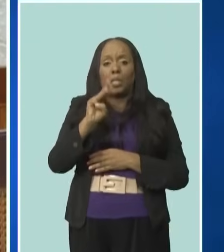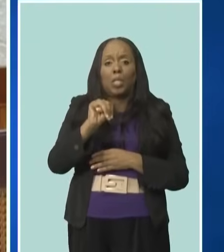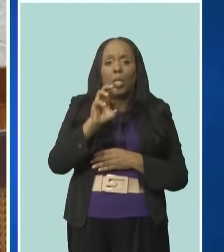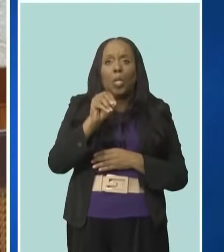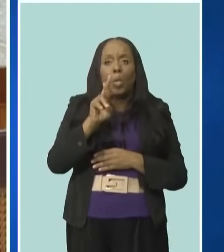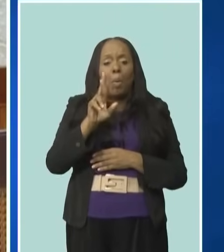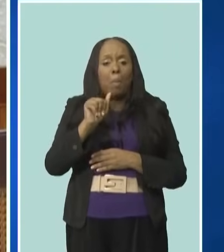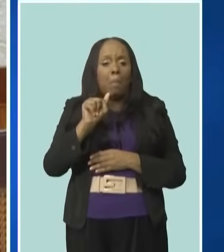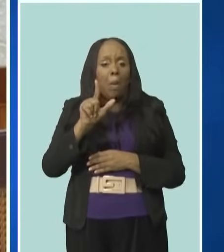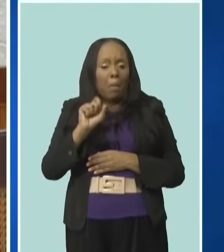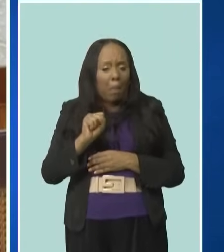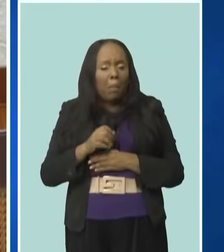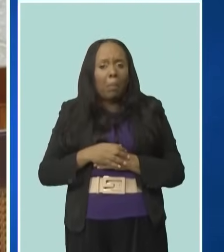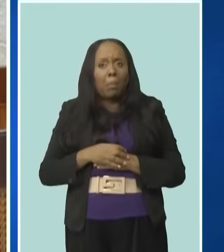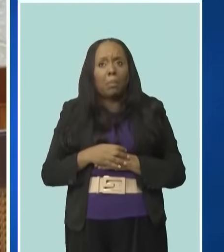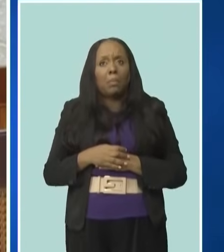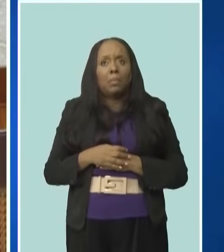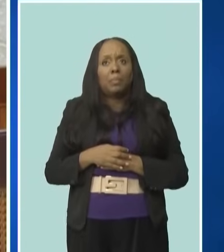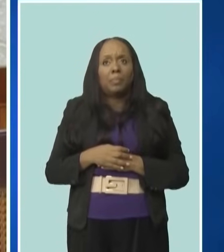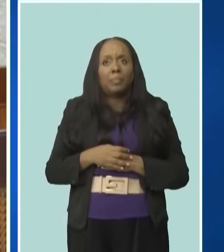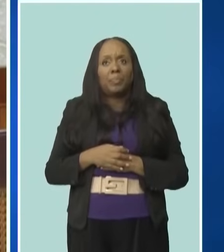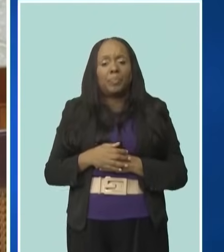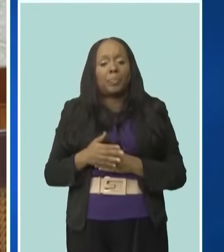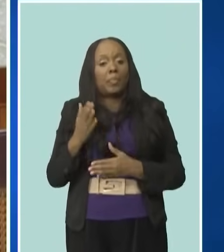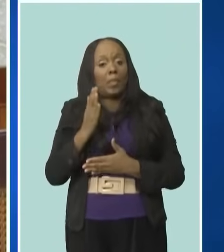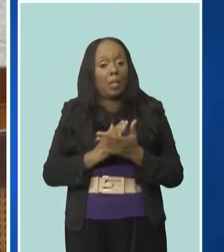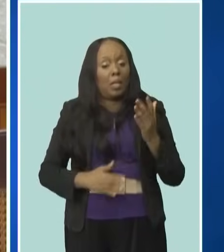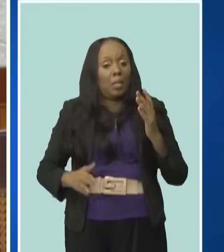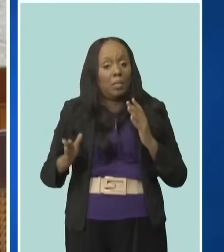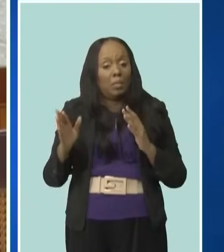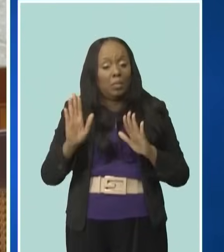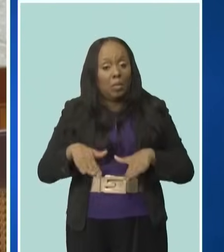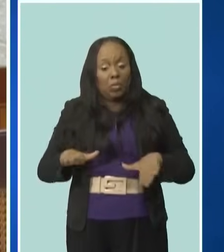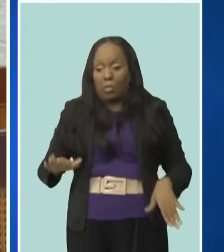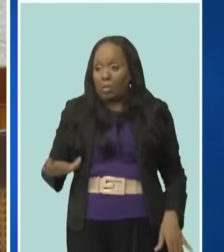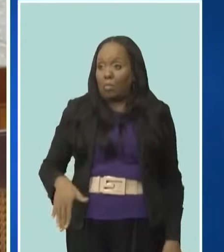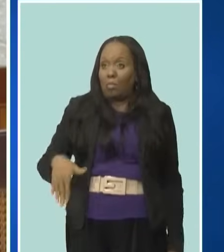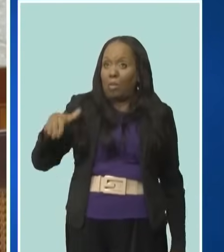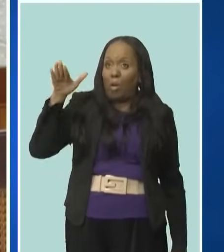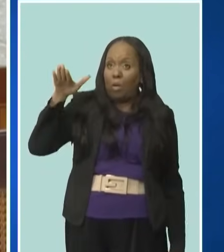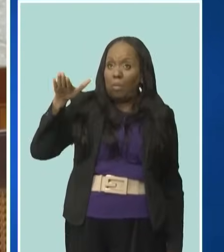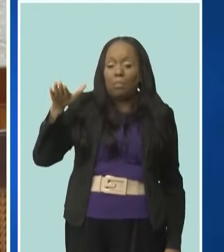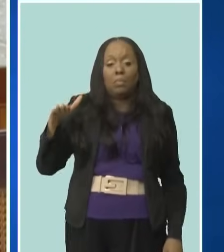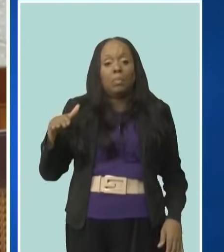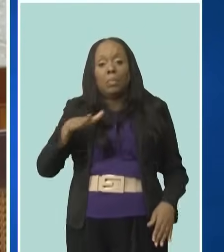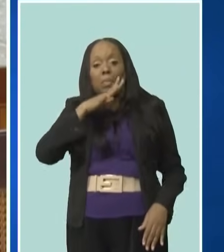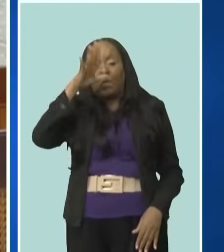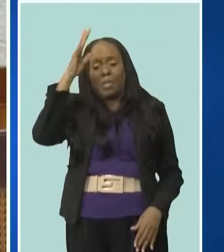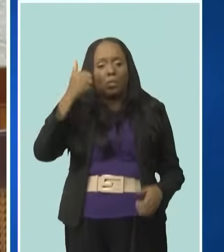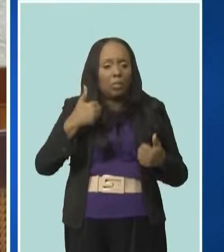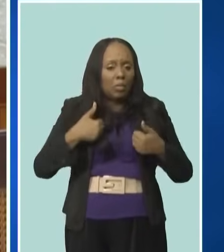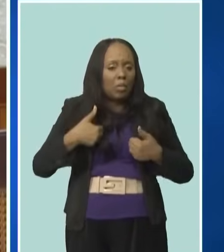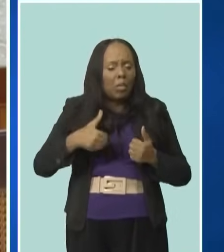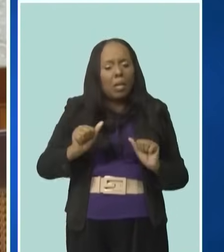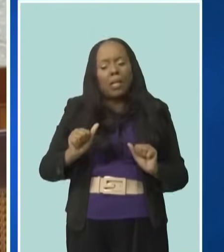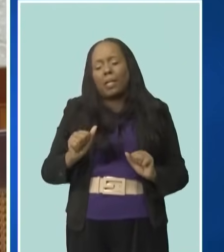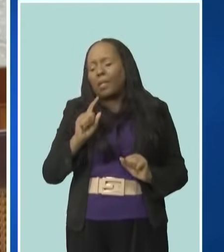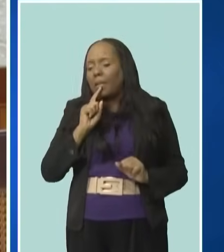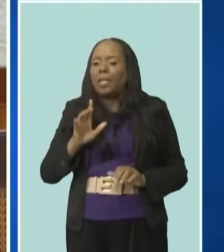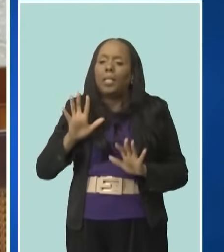some, yes, grow up in a household where the parents try their best and they